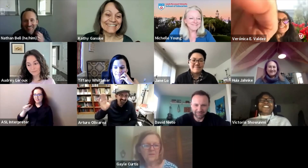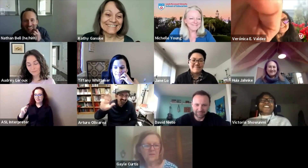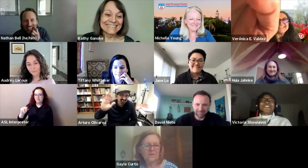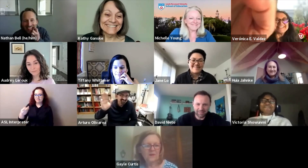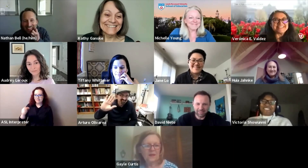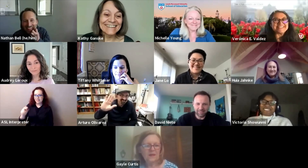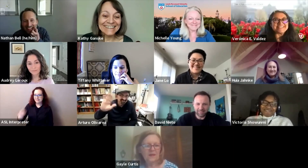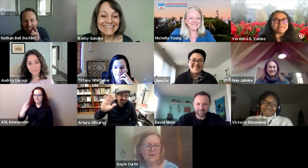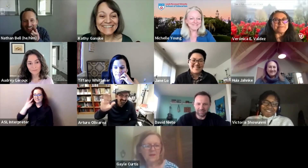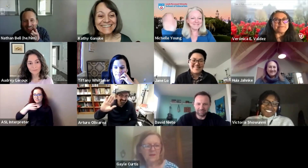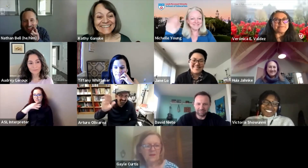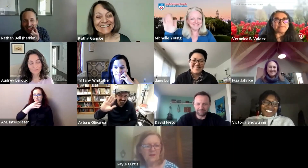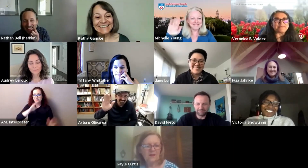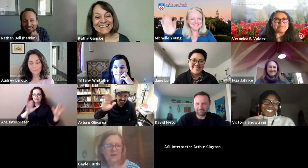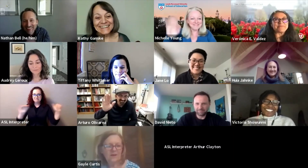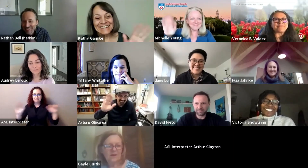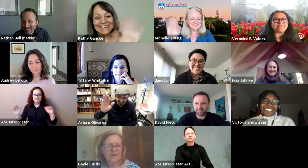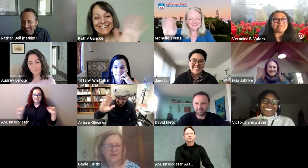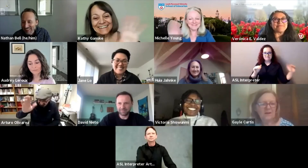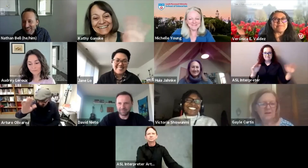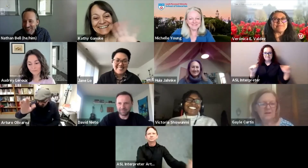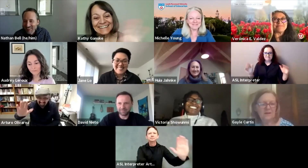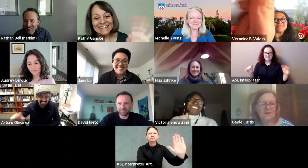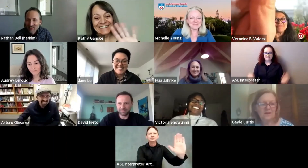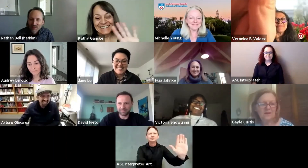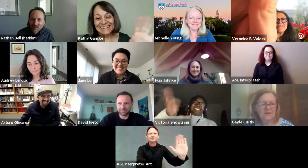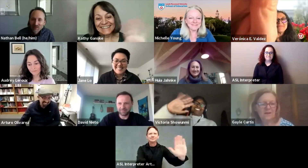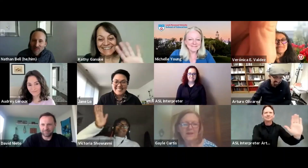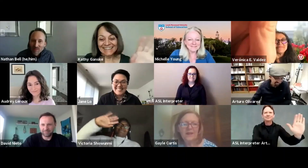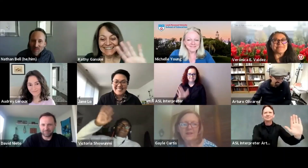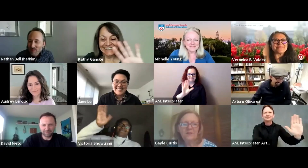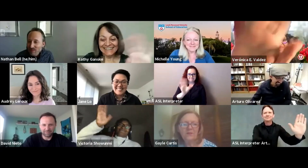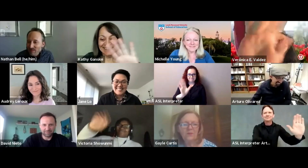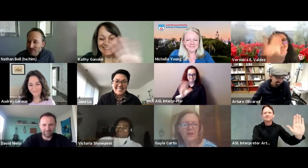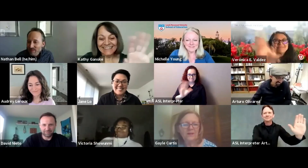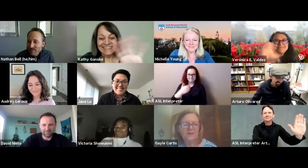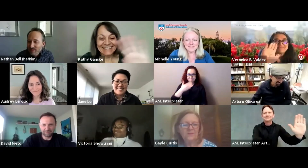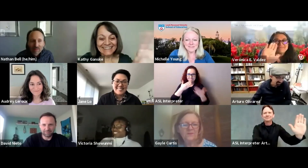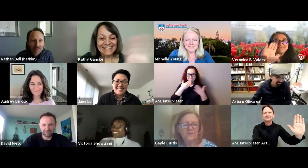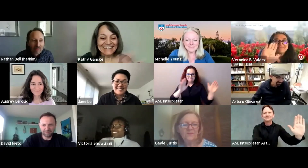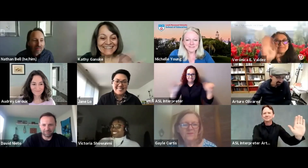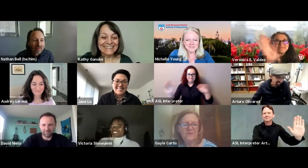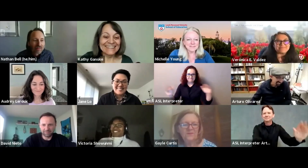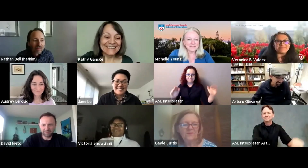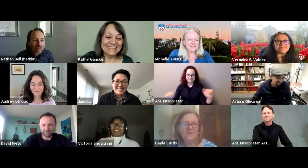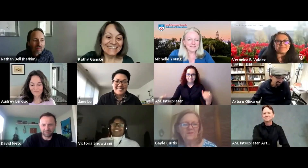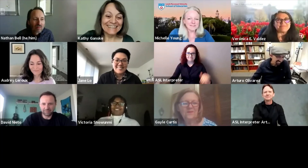See you soon. Thank you all. Thanks, everyone.